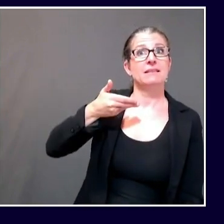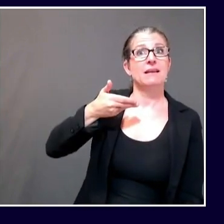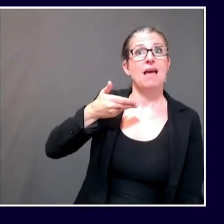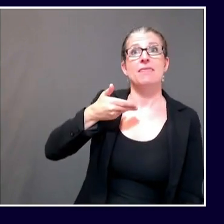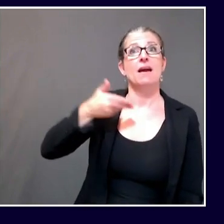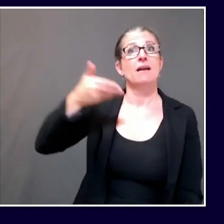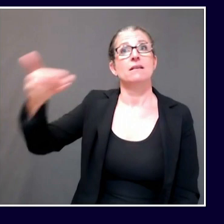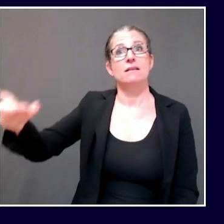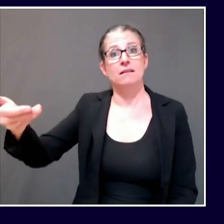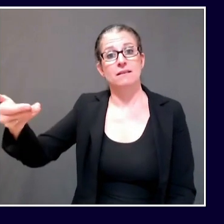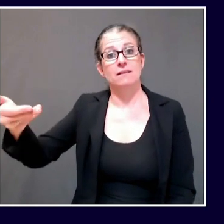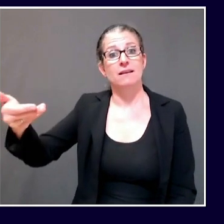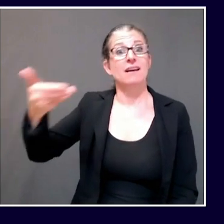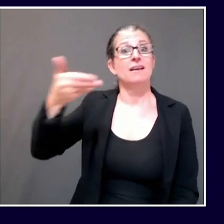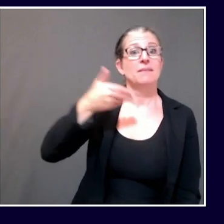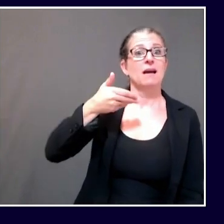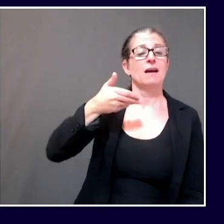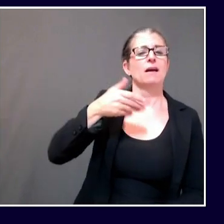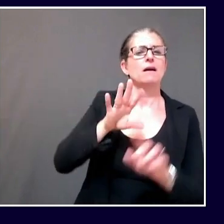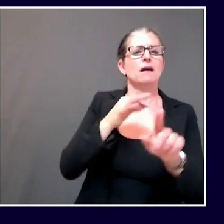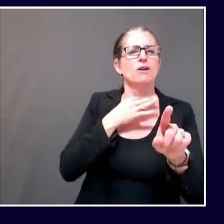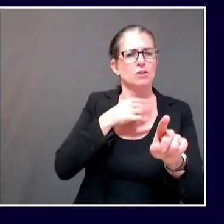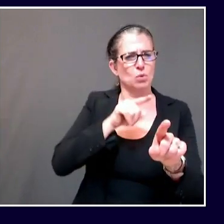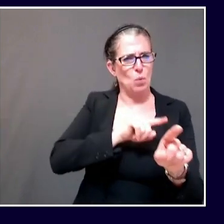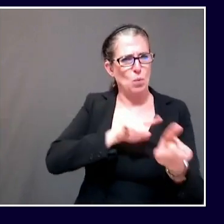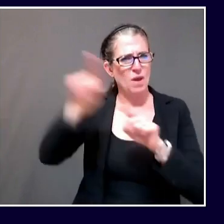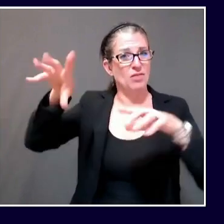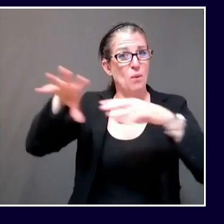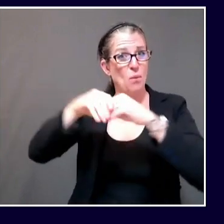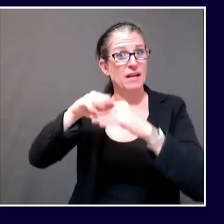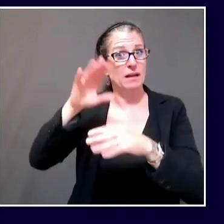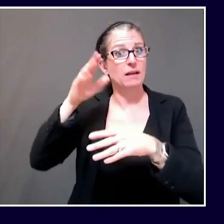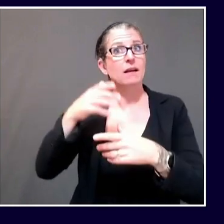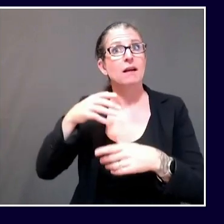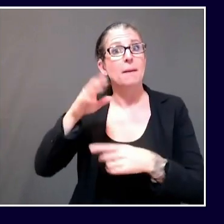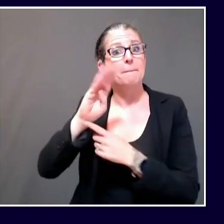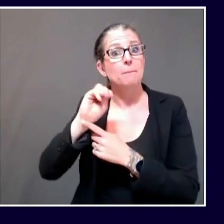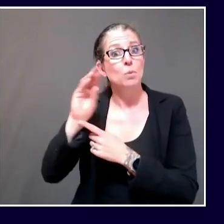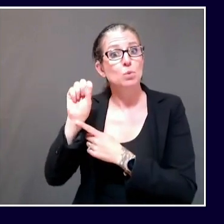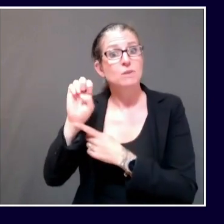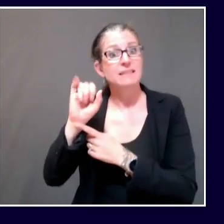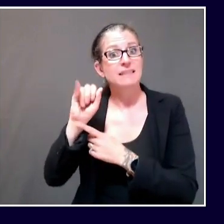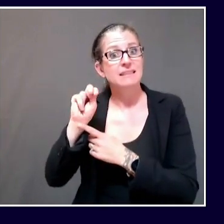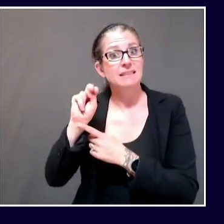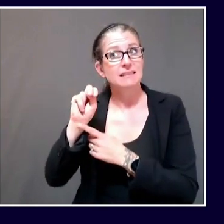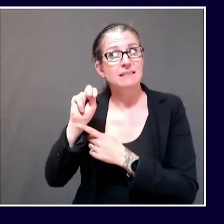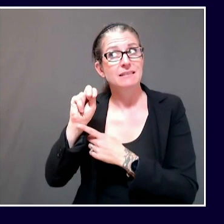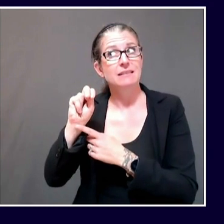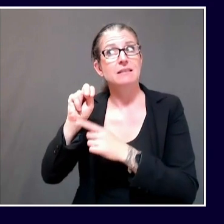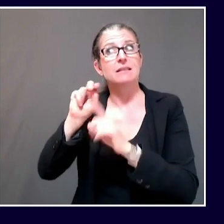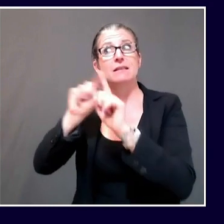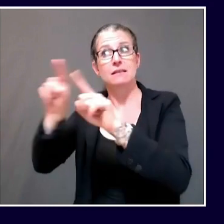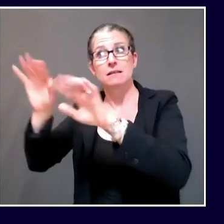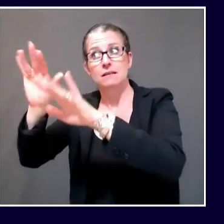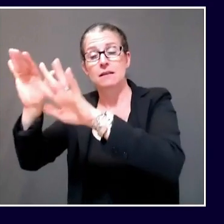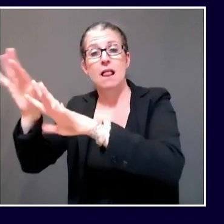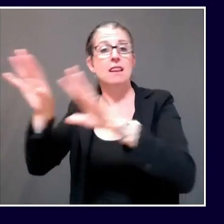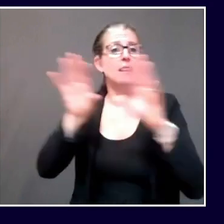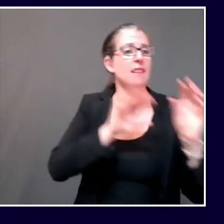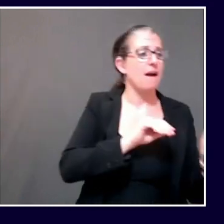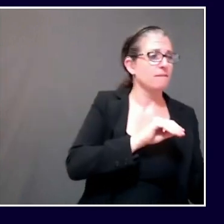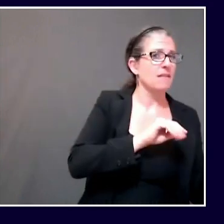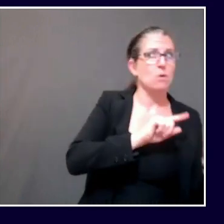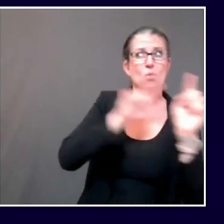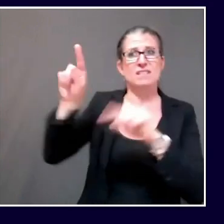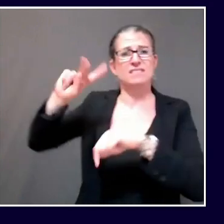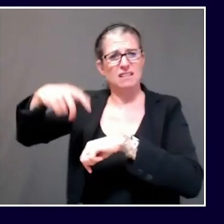it was the routine review of distance between tables, the type of safeguards that they have in place